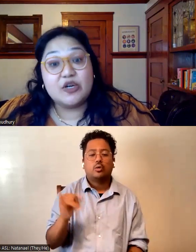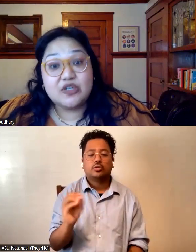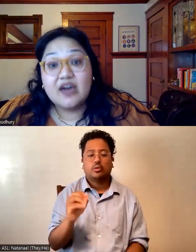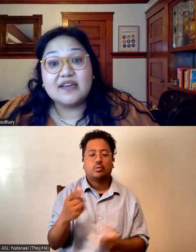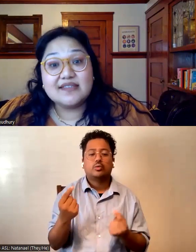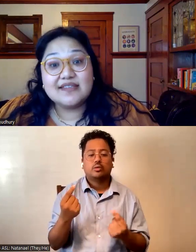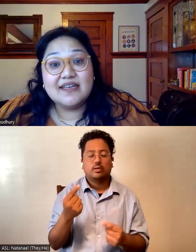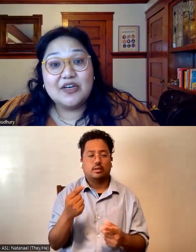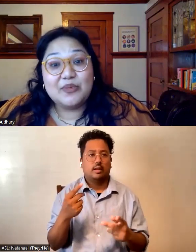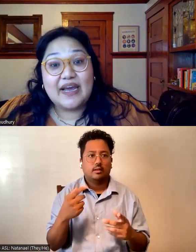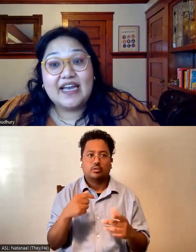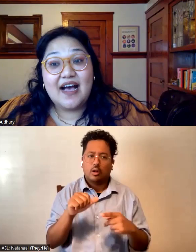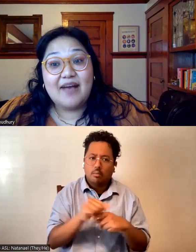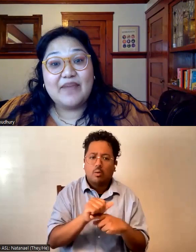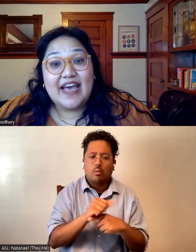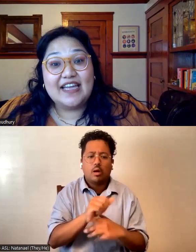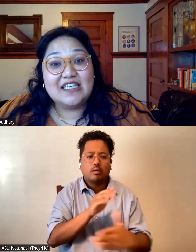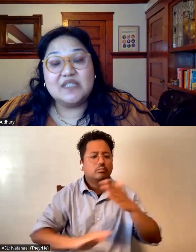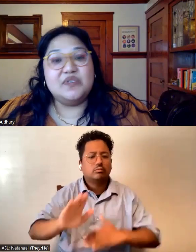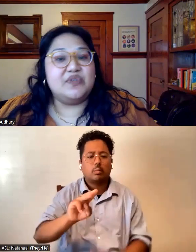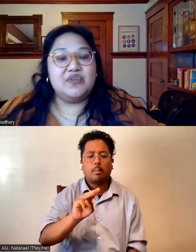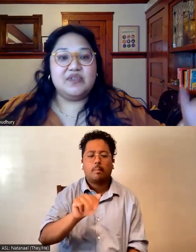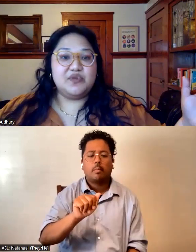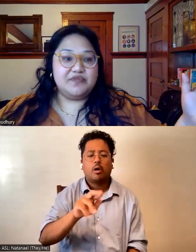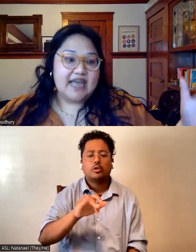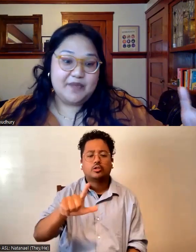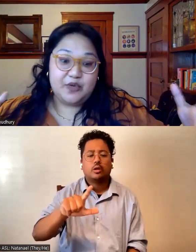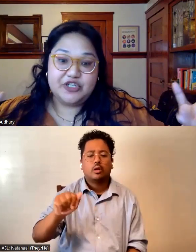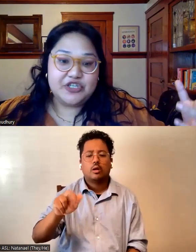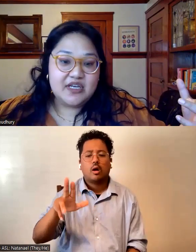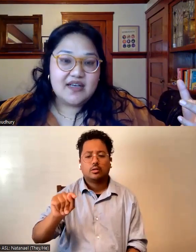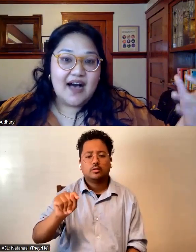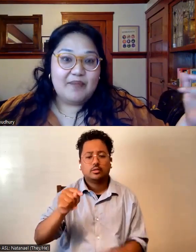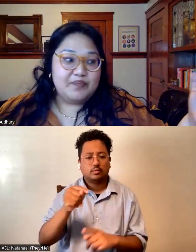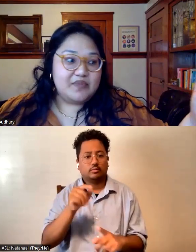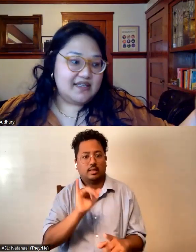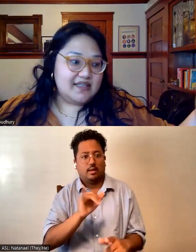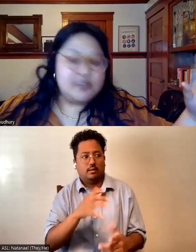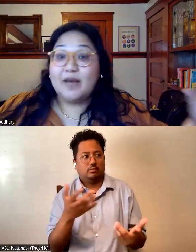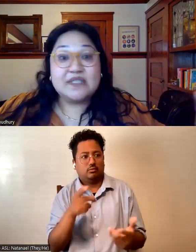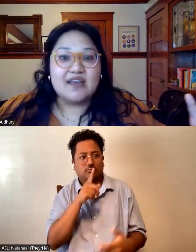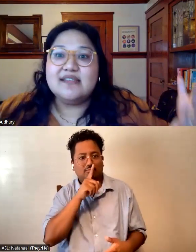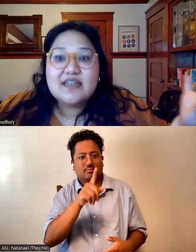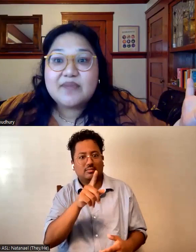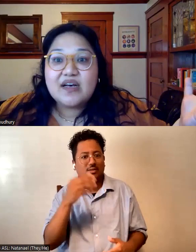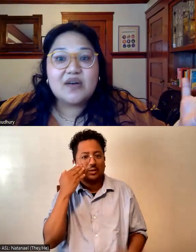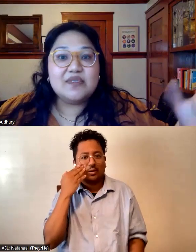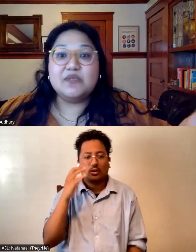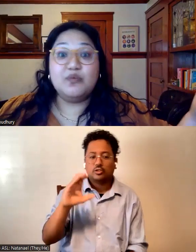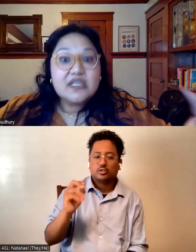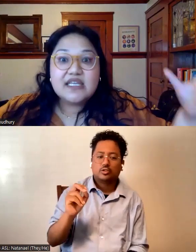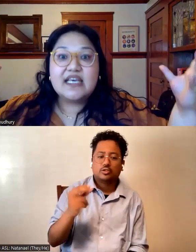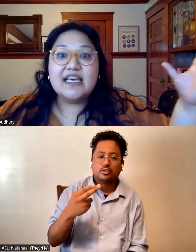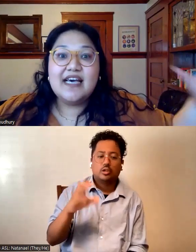practicing martial arts, right? And this was also this sort of time in which chopsaki cinema